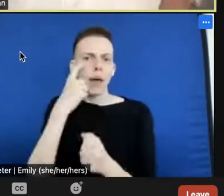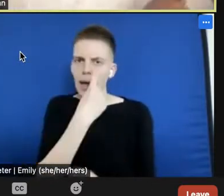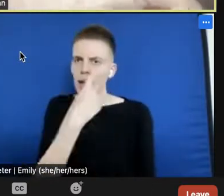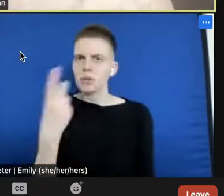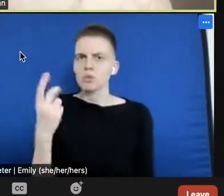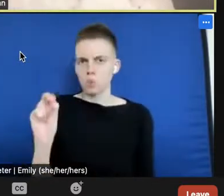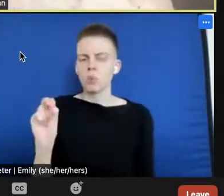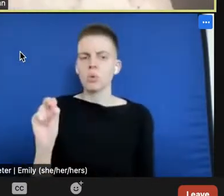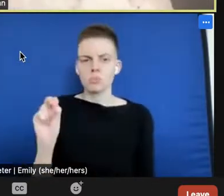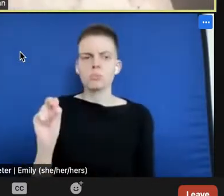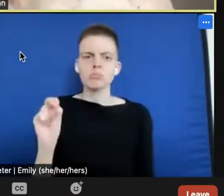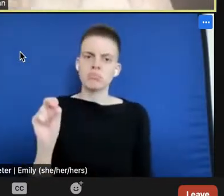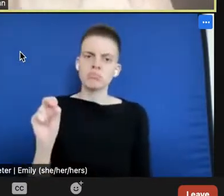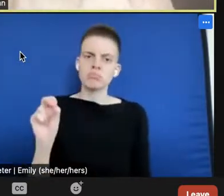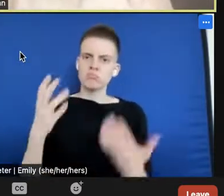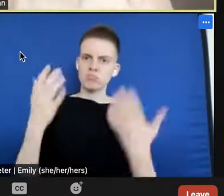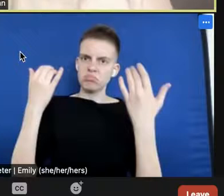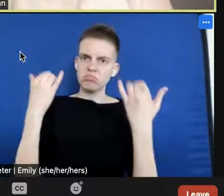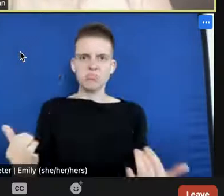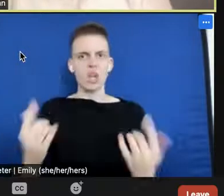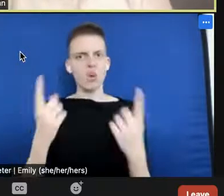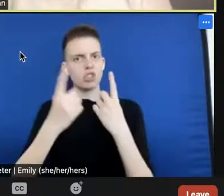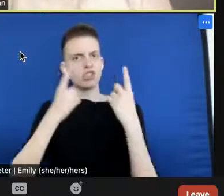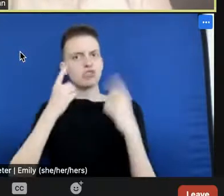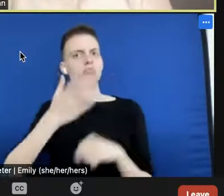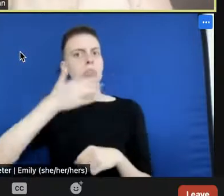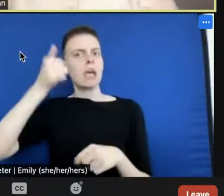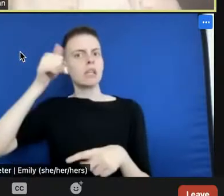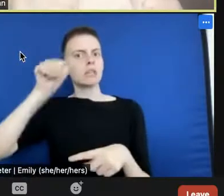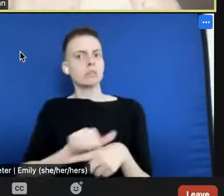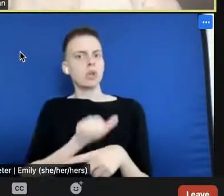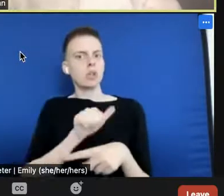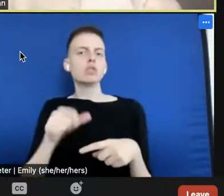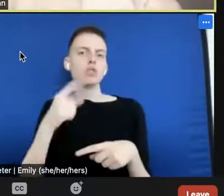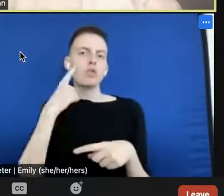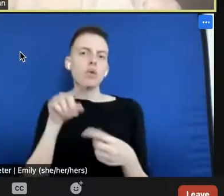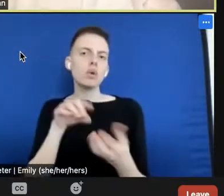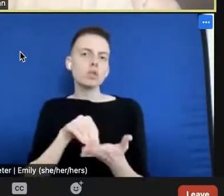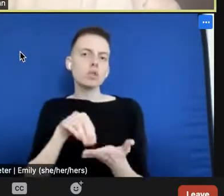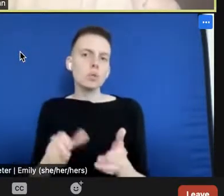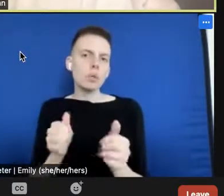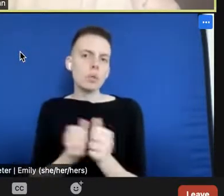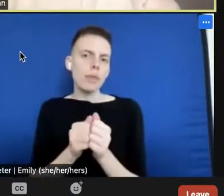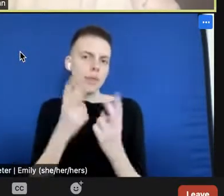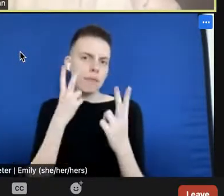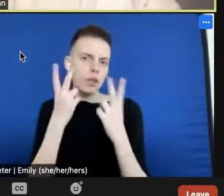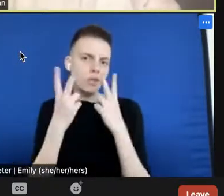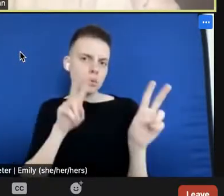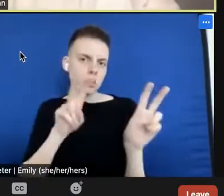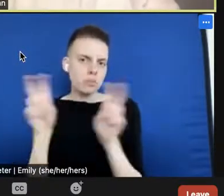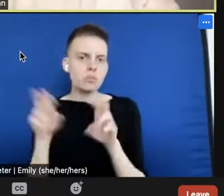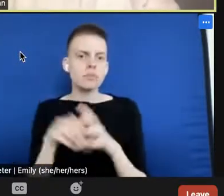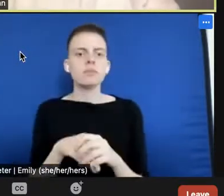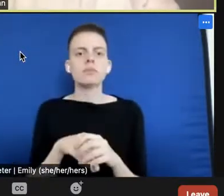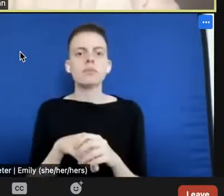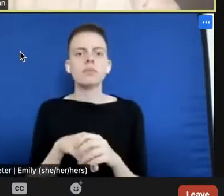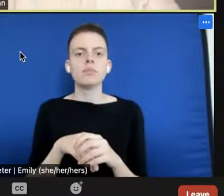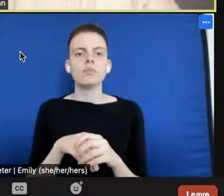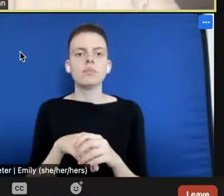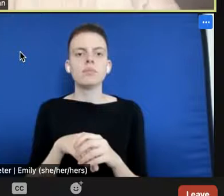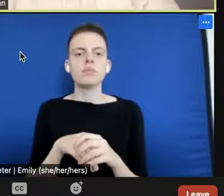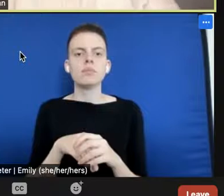students who are identified as visually impaired. You have to do it. But there may be a problem for students who represent